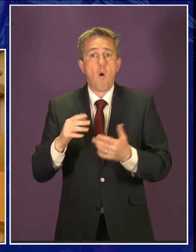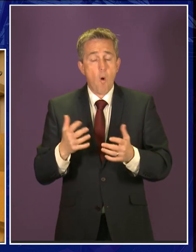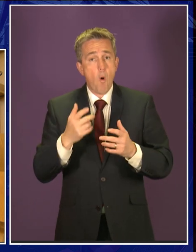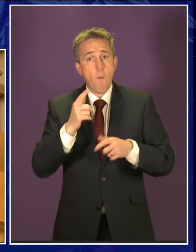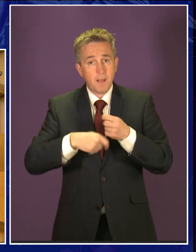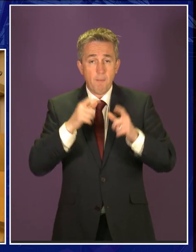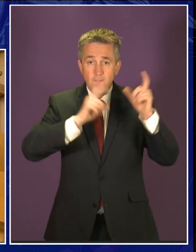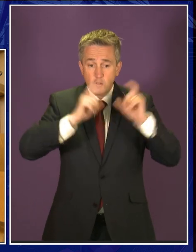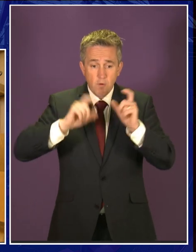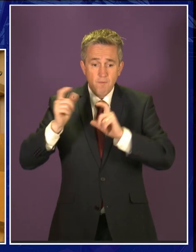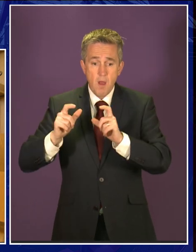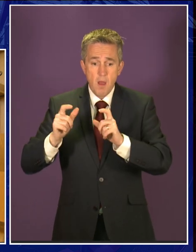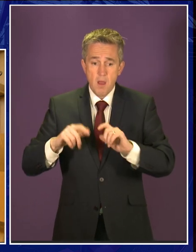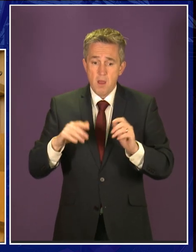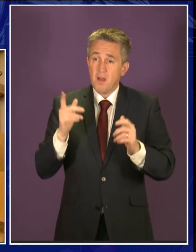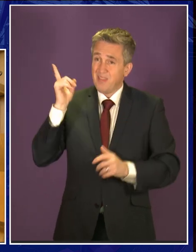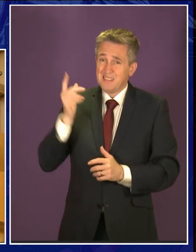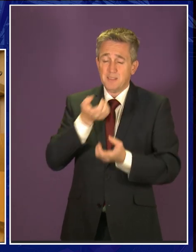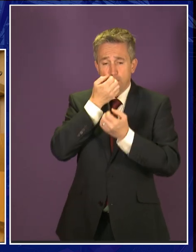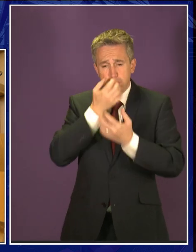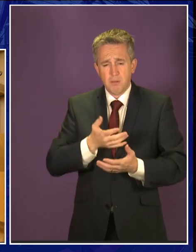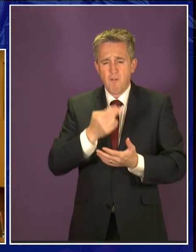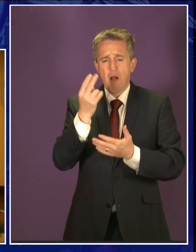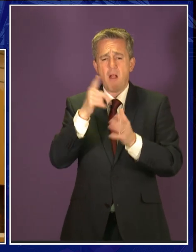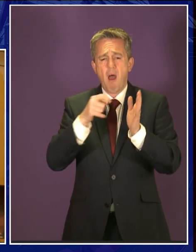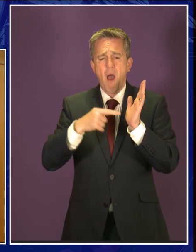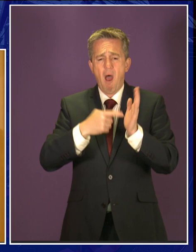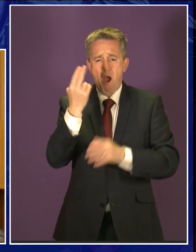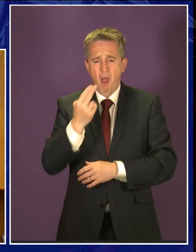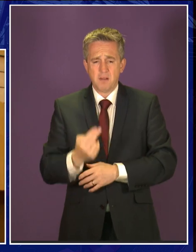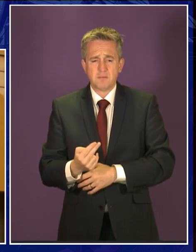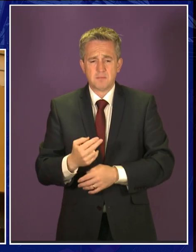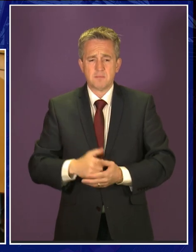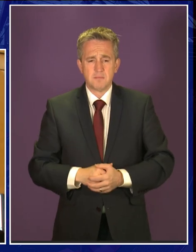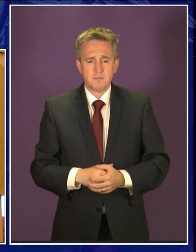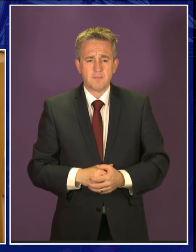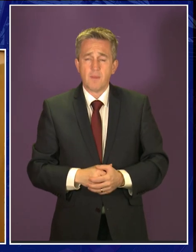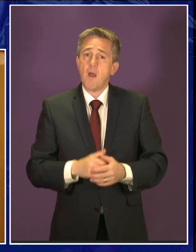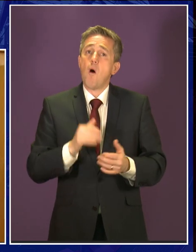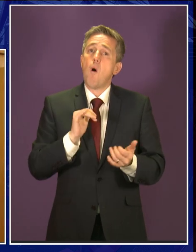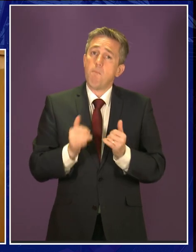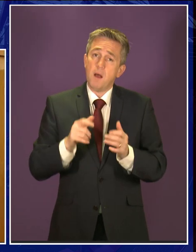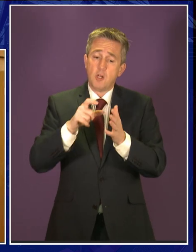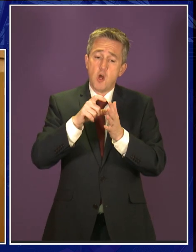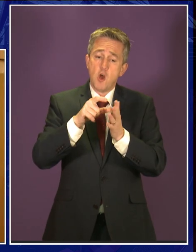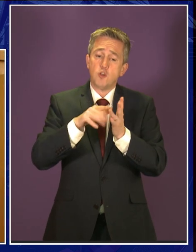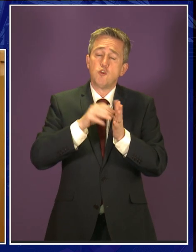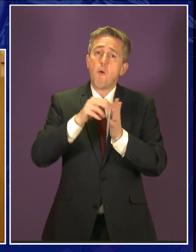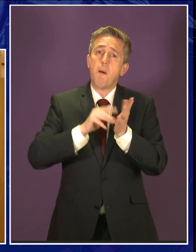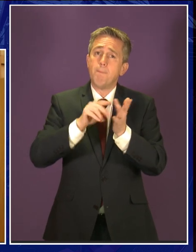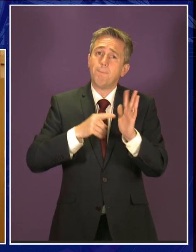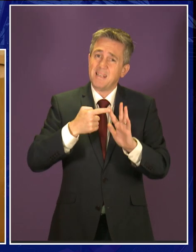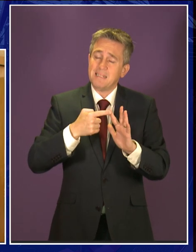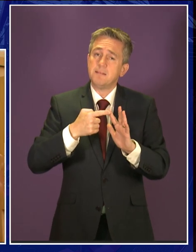you would agree with me that this is beautiful art. But sometimes dopamine can take its own course, and